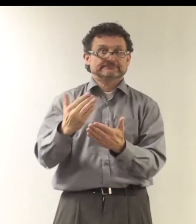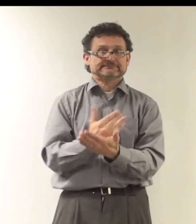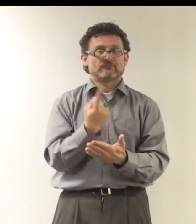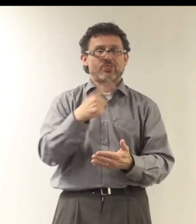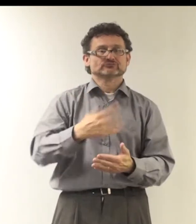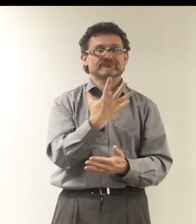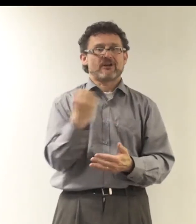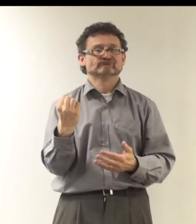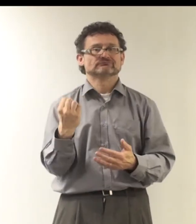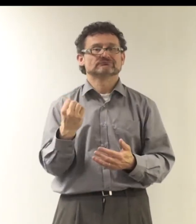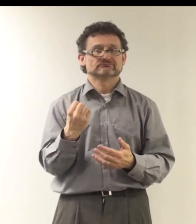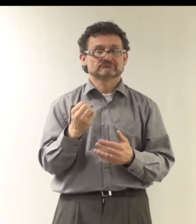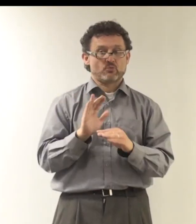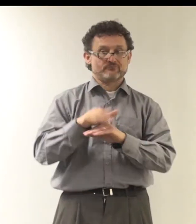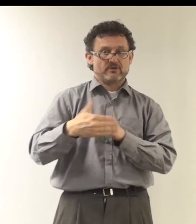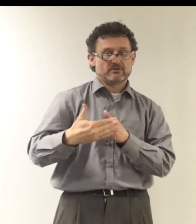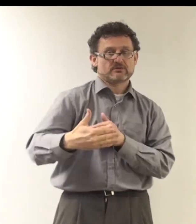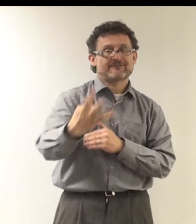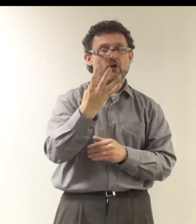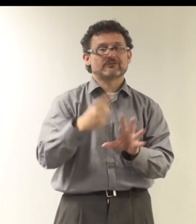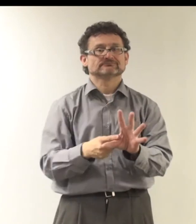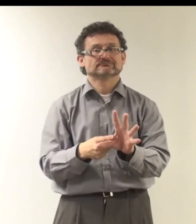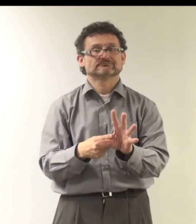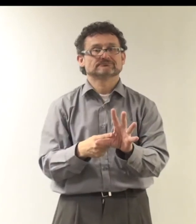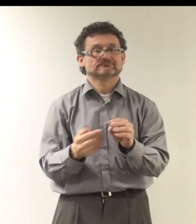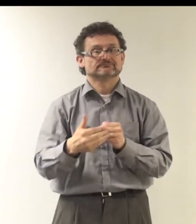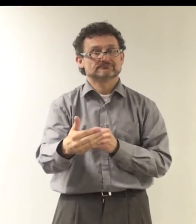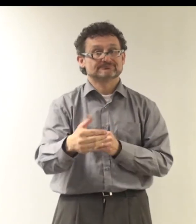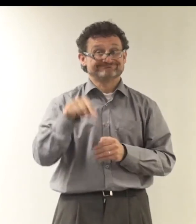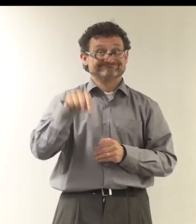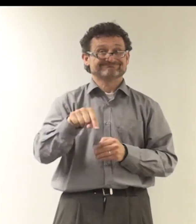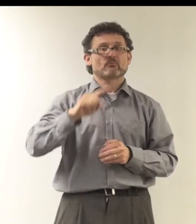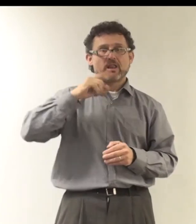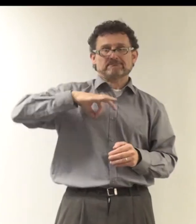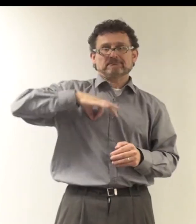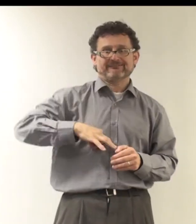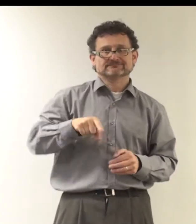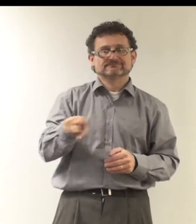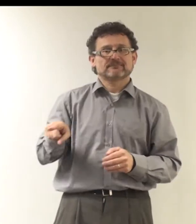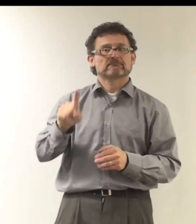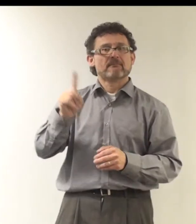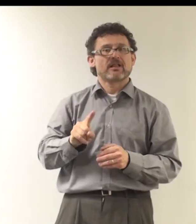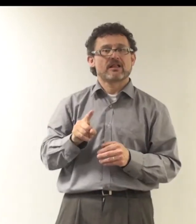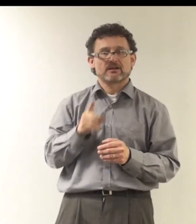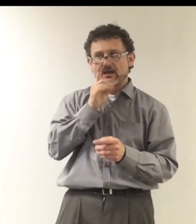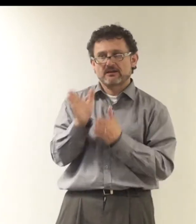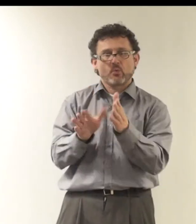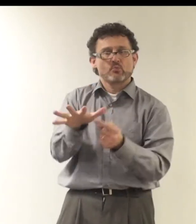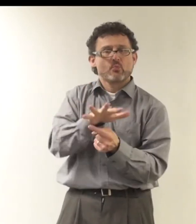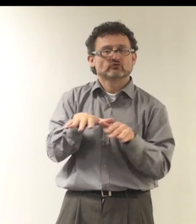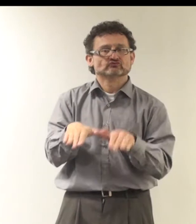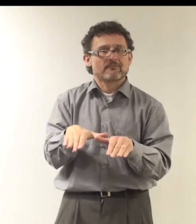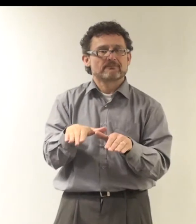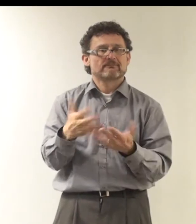save the average London household £1,500 over a 4-year term. This green dividend would reward people who